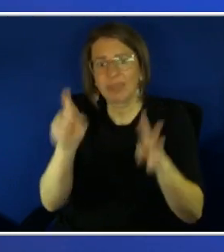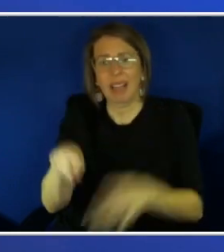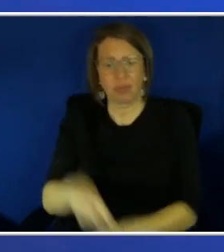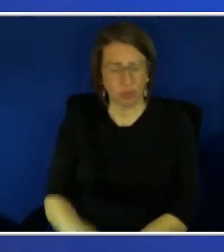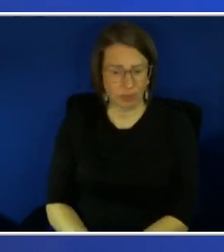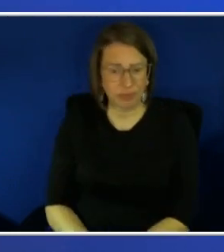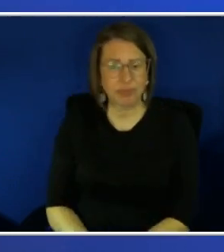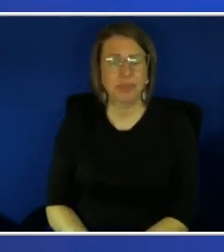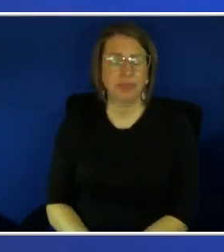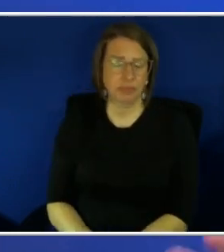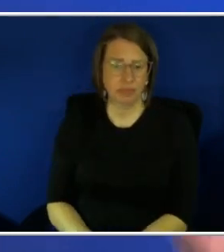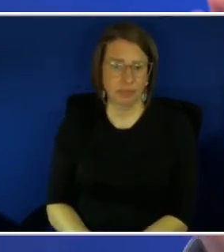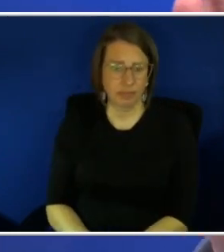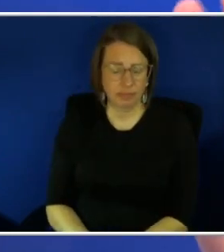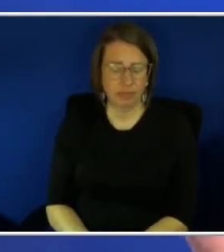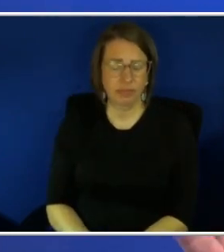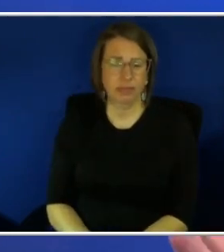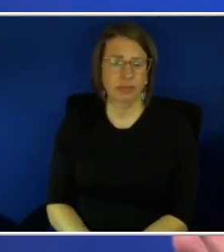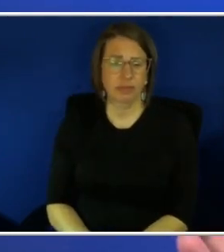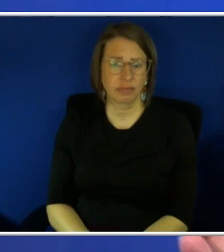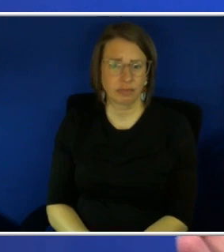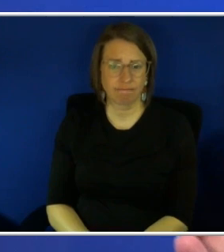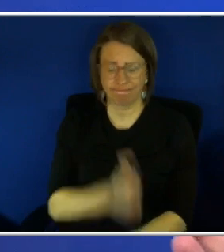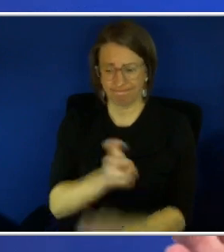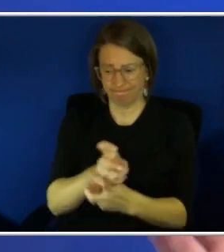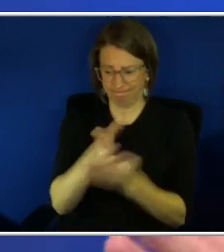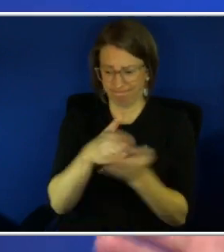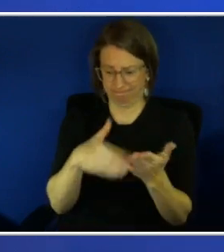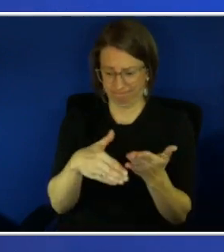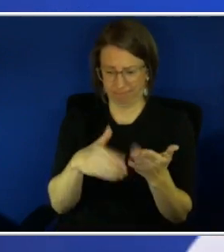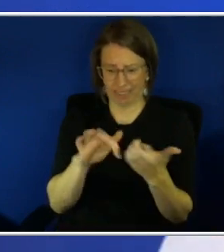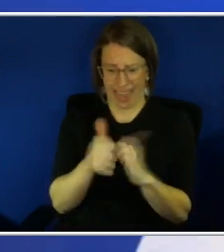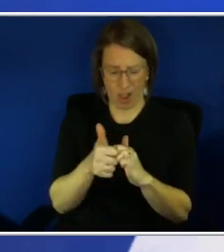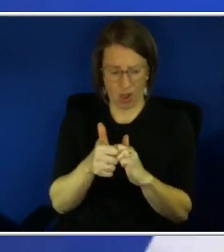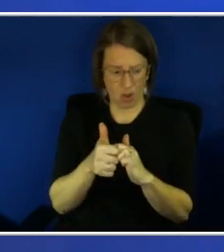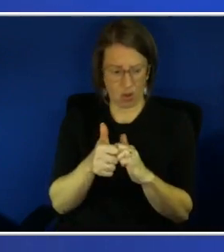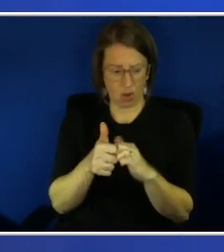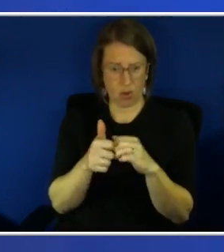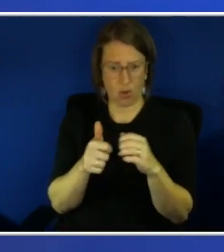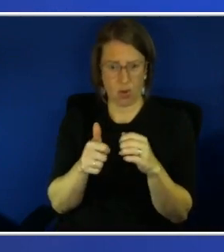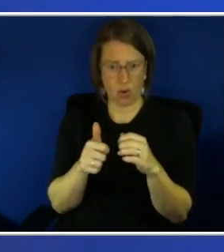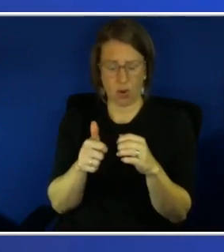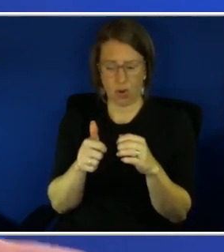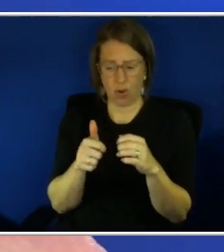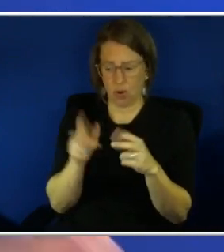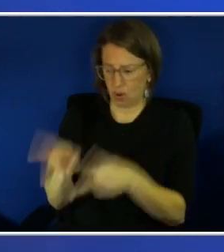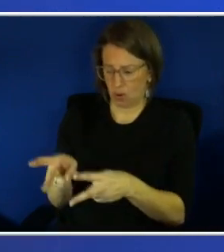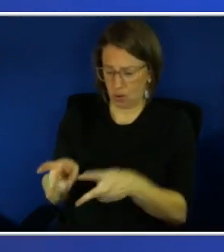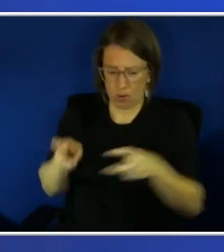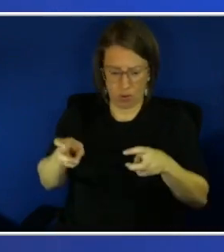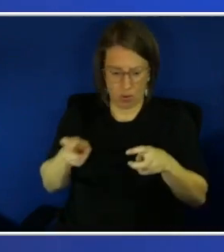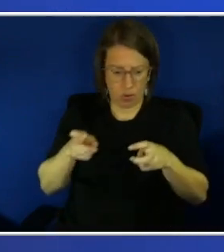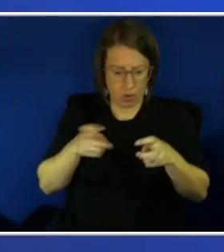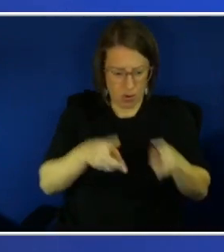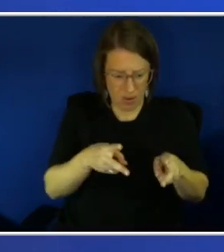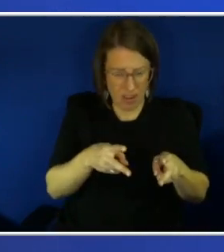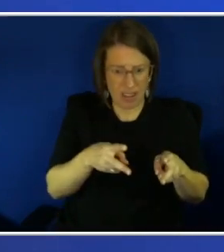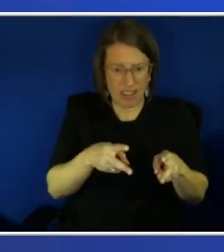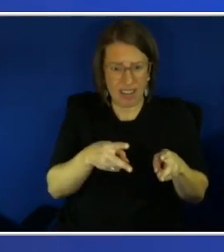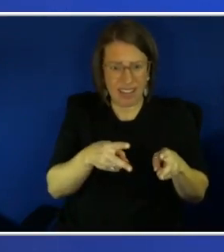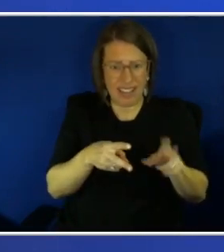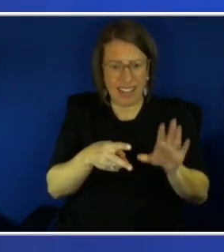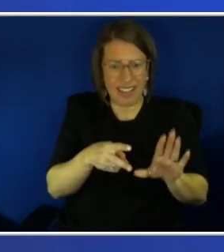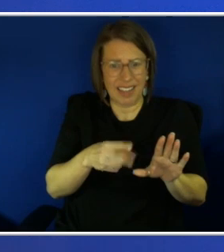think that's the harder part is trying to figure out how you bring something from one place and then fit it in within the confines of his anatomy and those things.